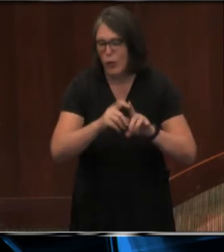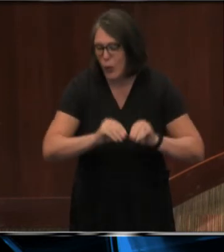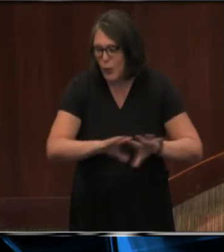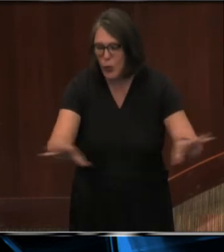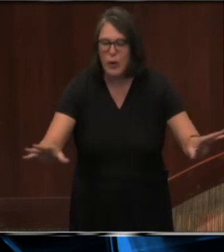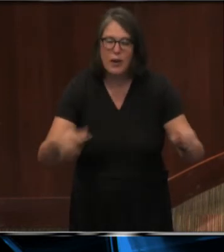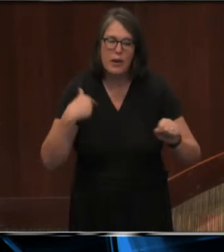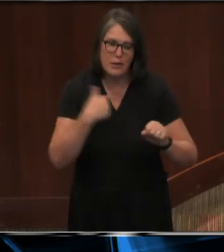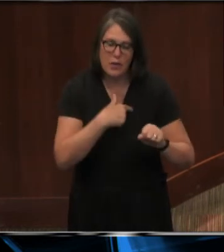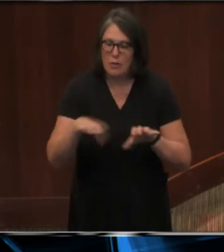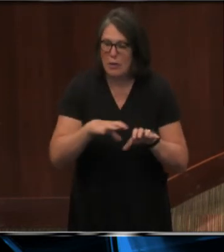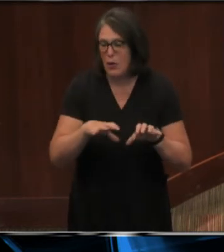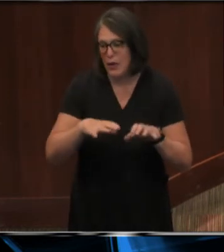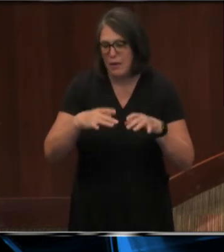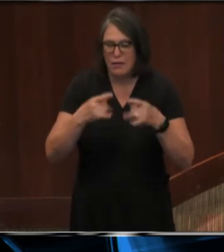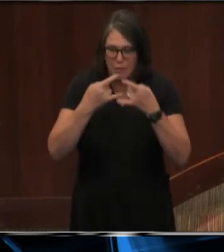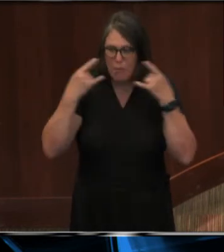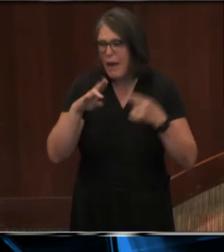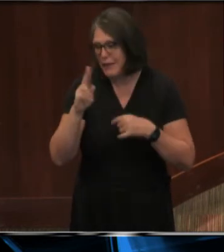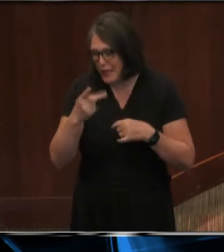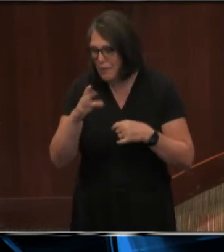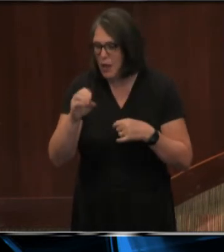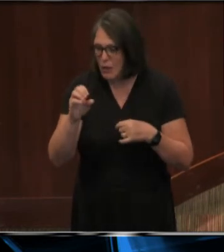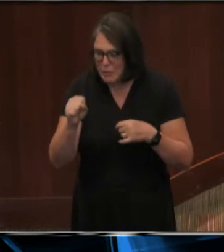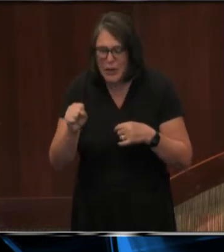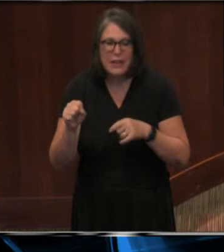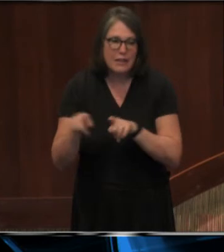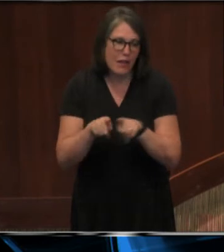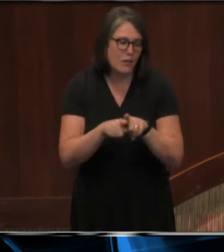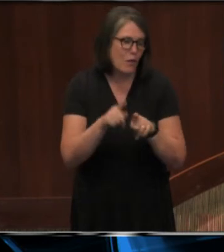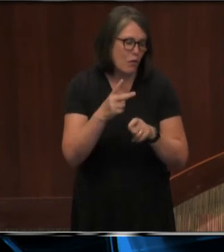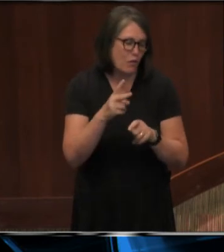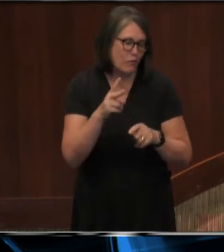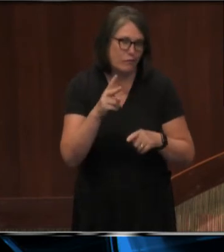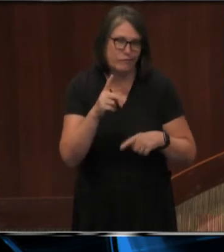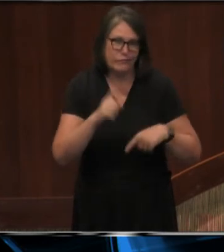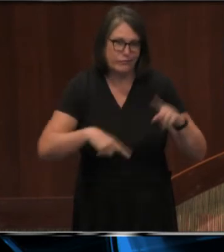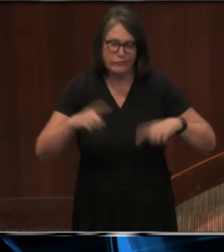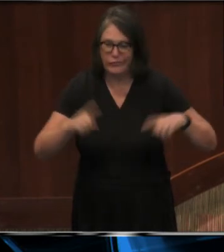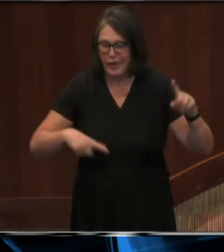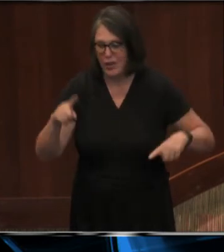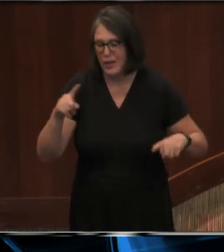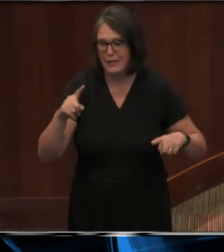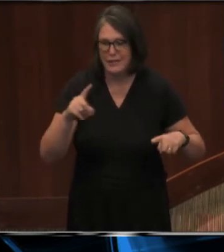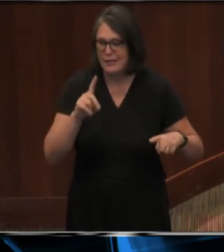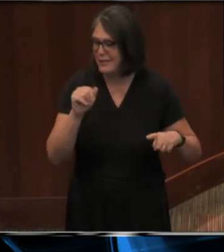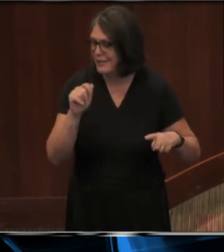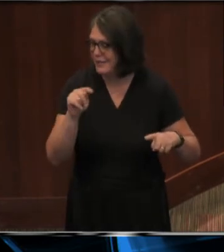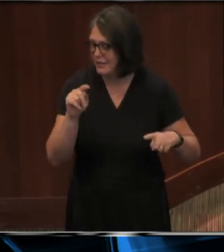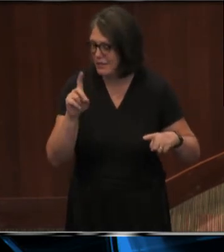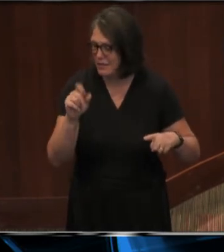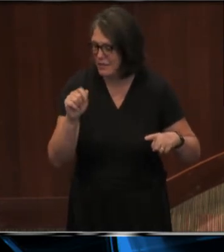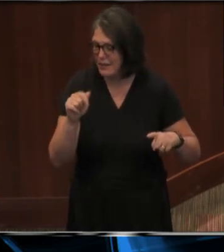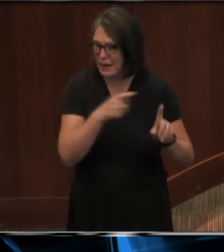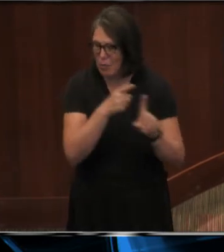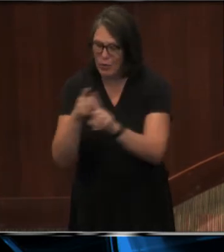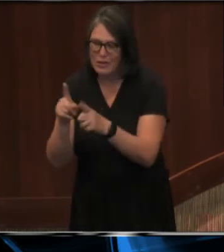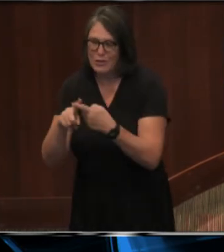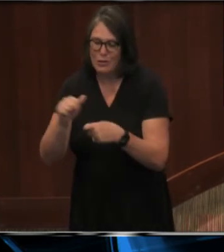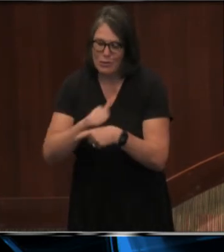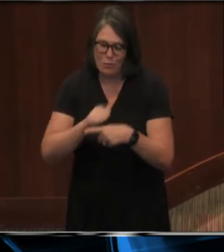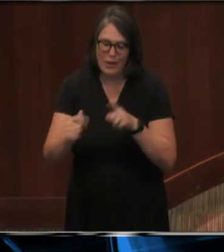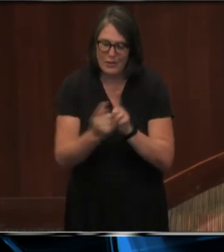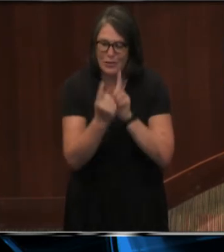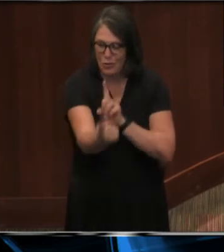the Mask Up COS campaign, again, just various data points and other ways to practice